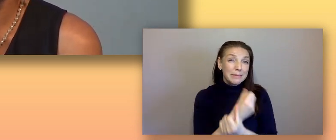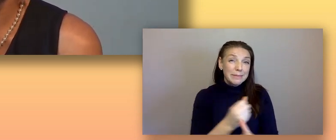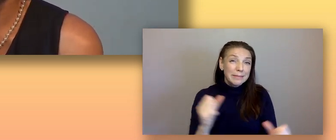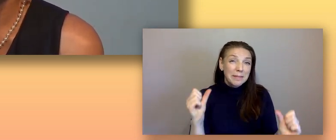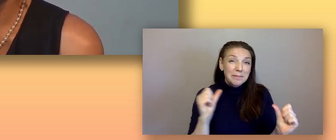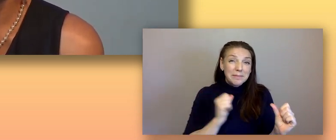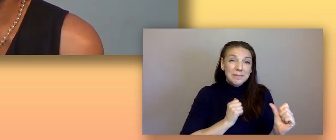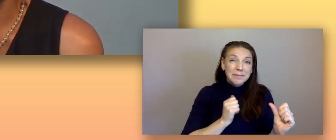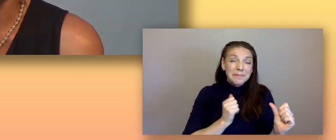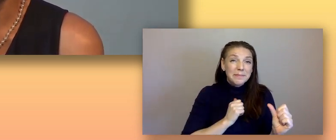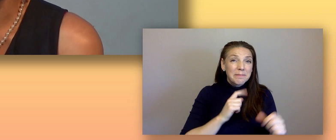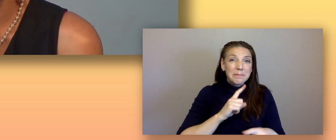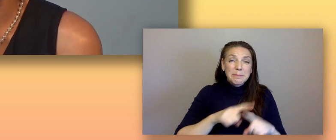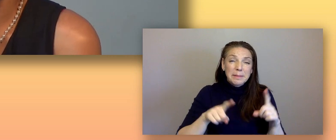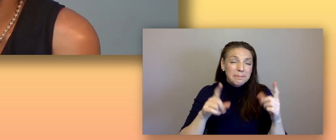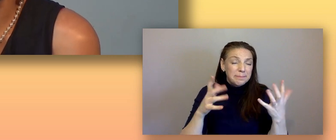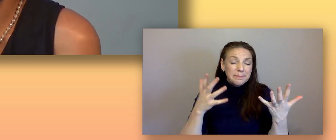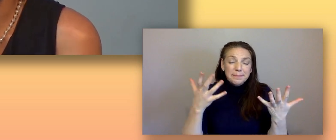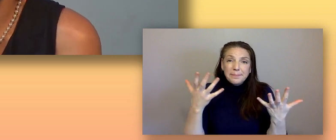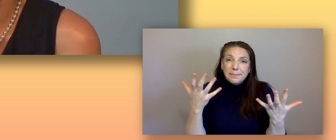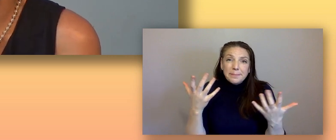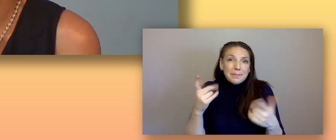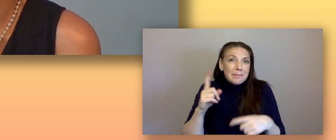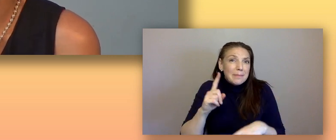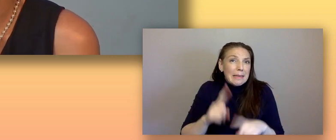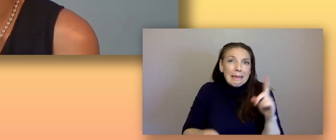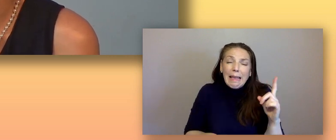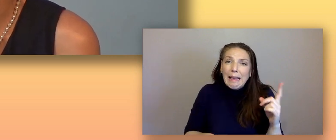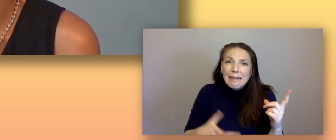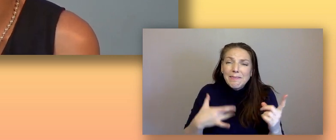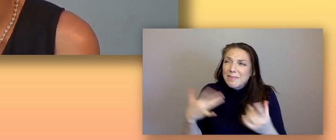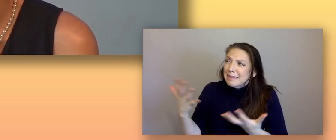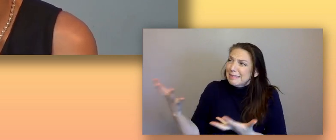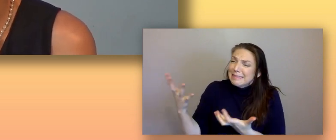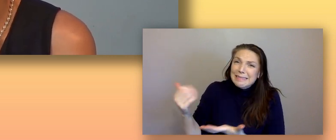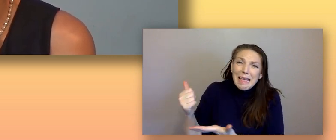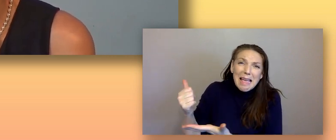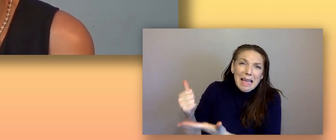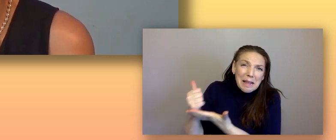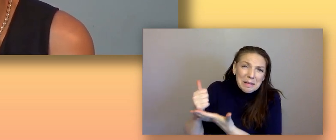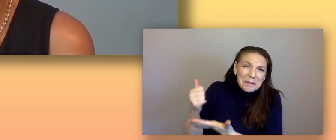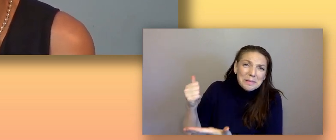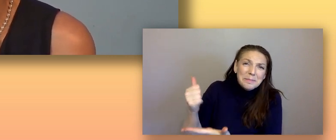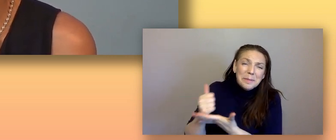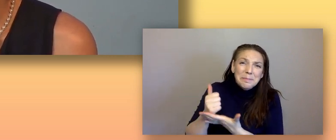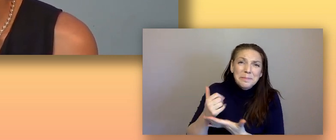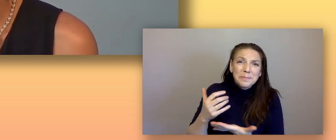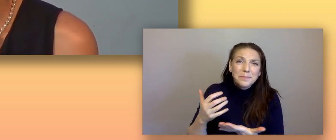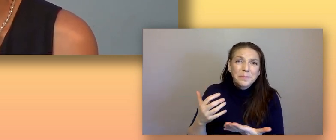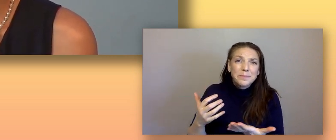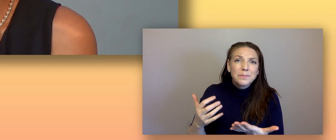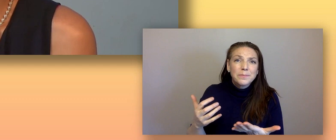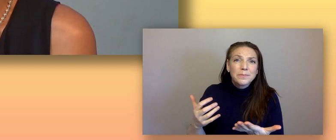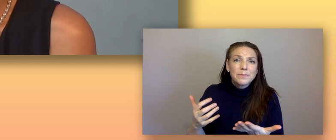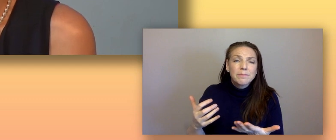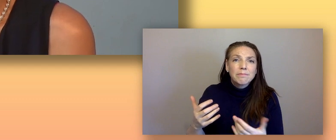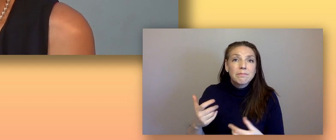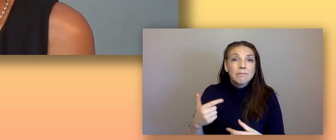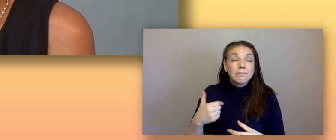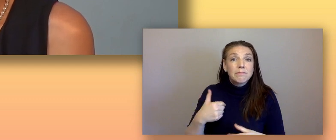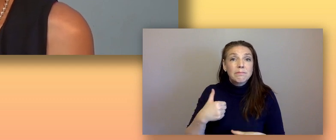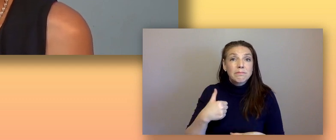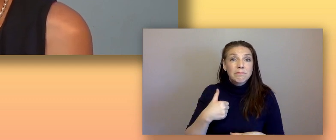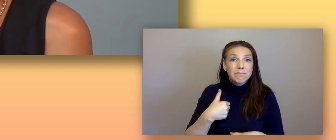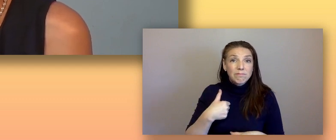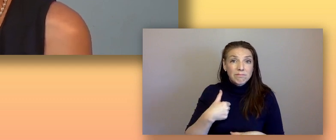it. Why didn't they rescue me from this thick, sucking sluice? I never